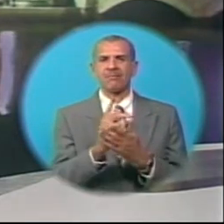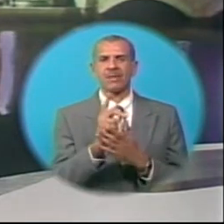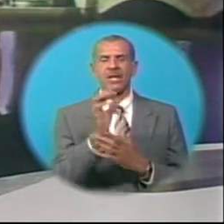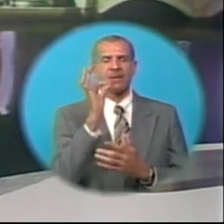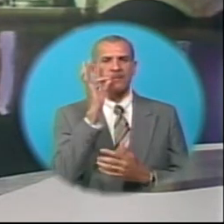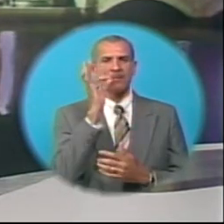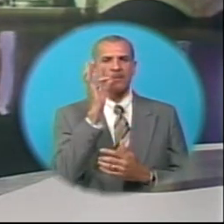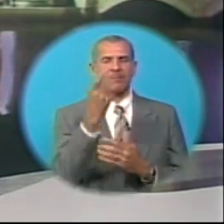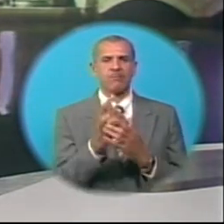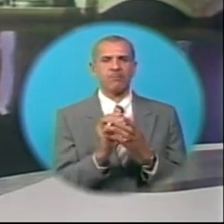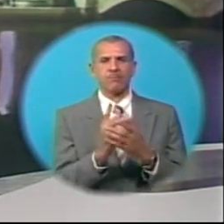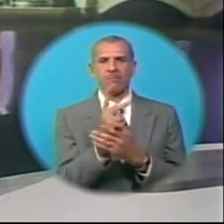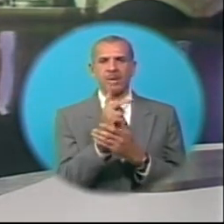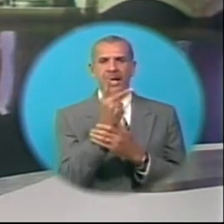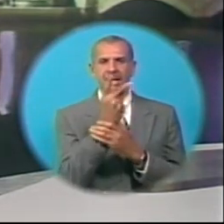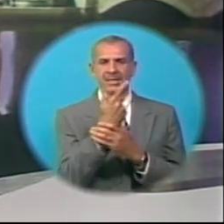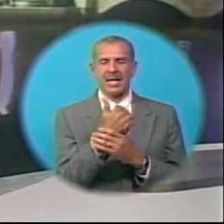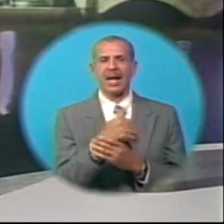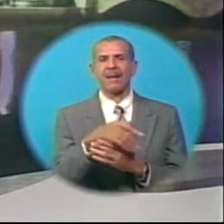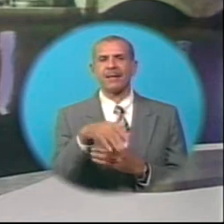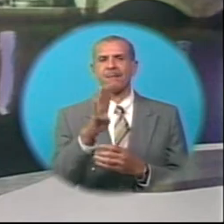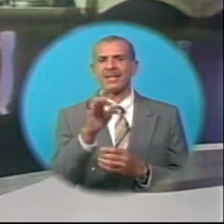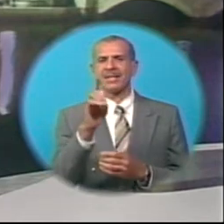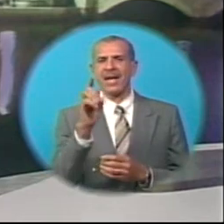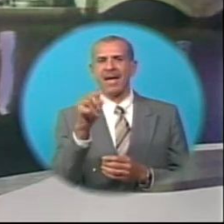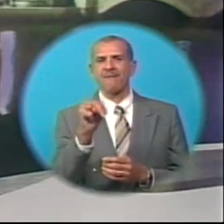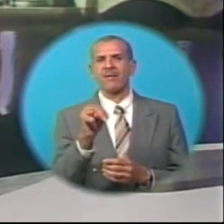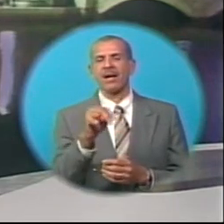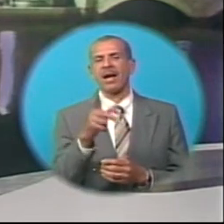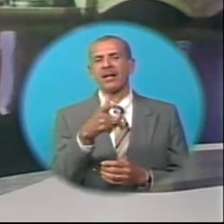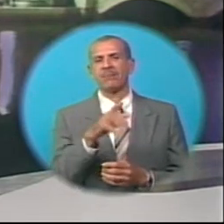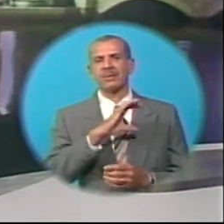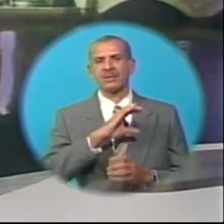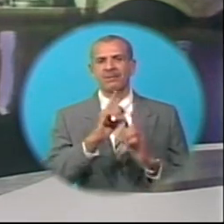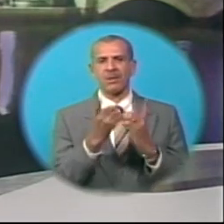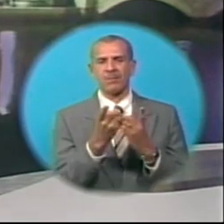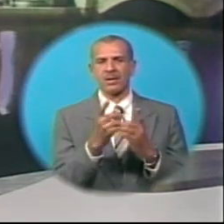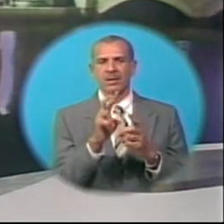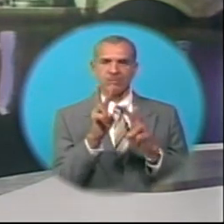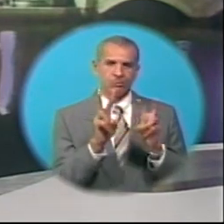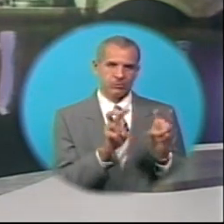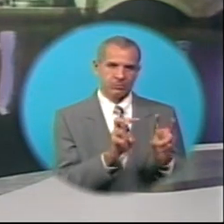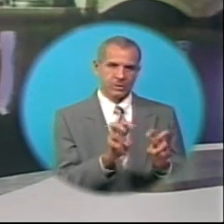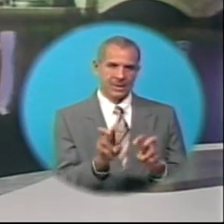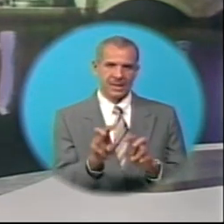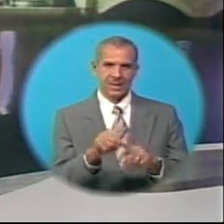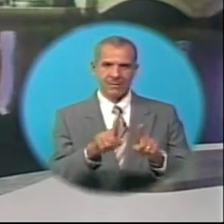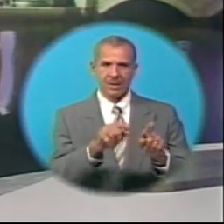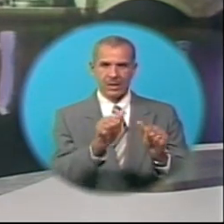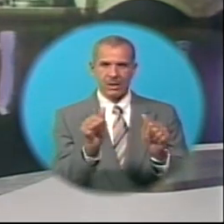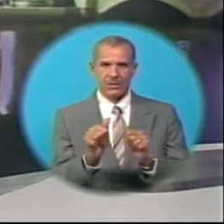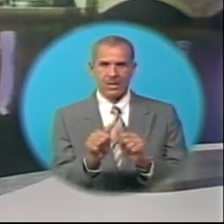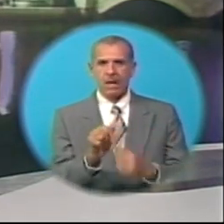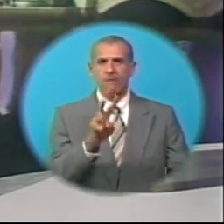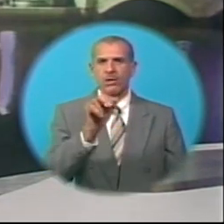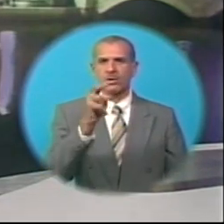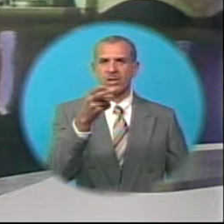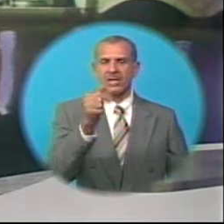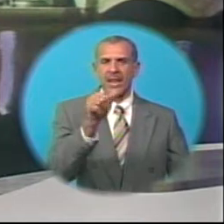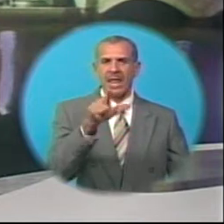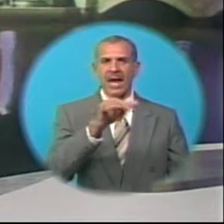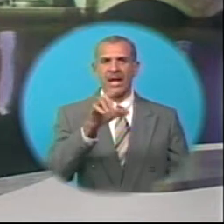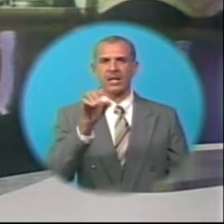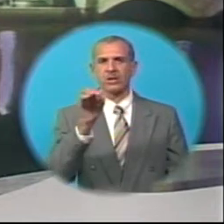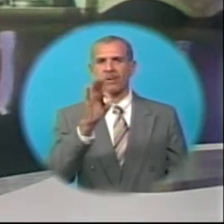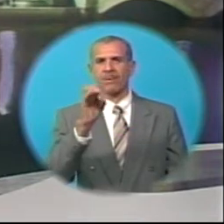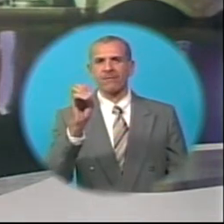Response Unit and the Barbados Defence Force, conducted the eradication operations in several areas. These included Vaughanland and Coffee Gully